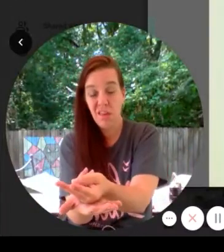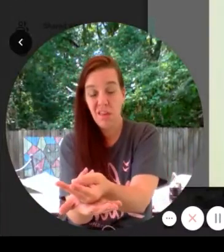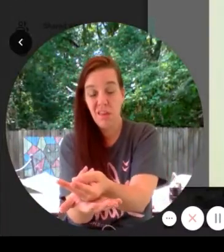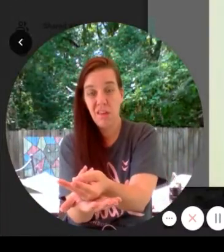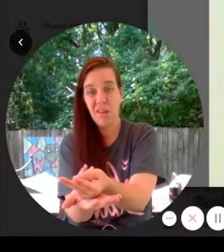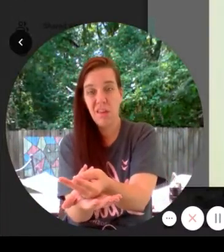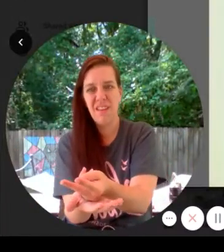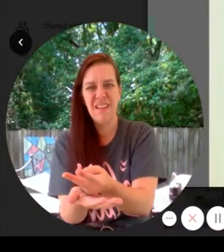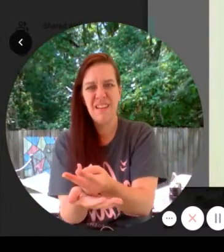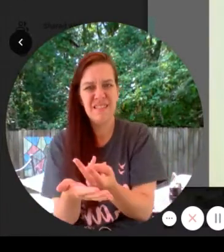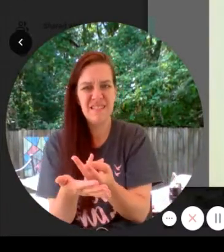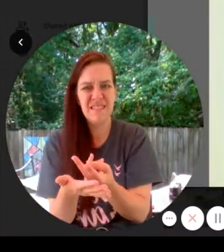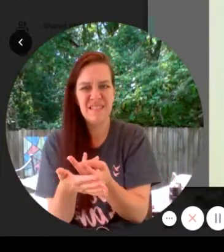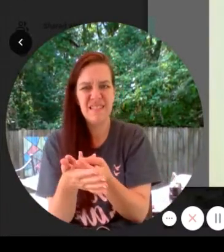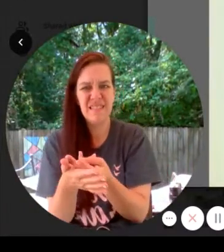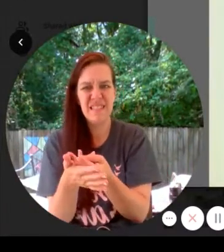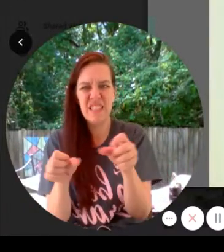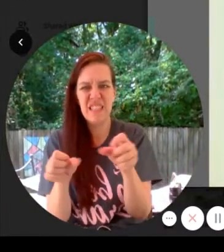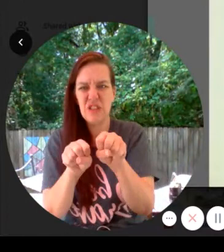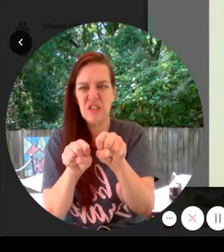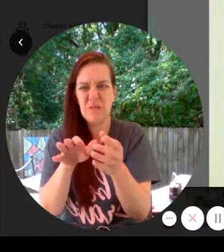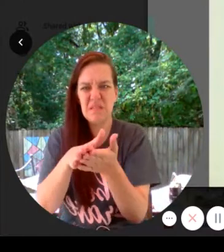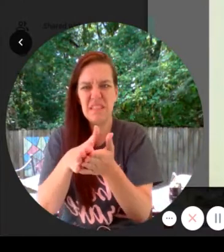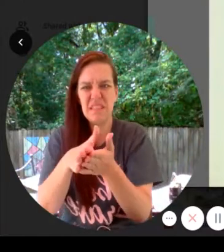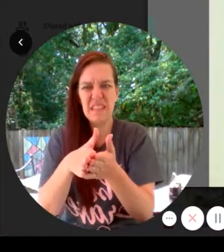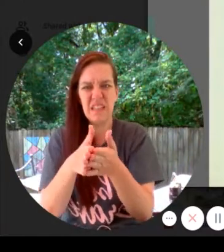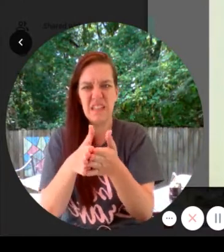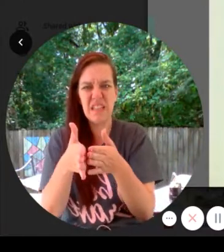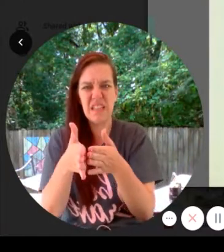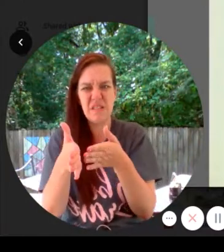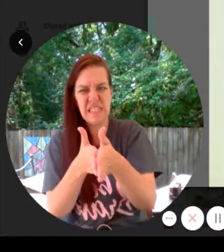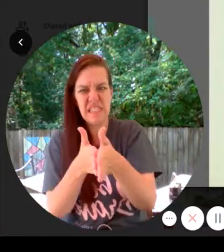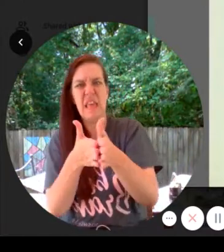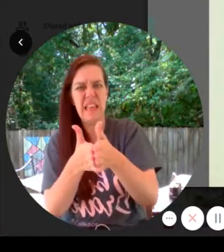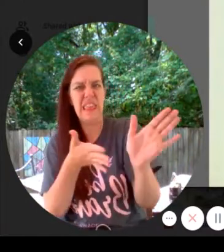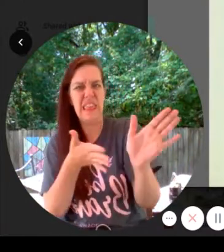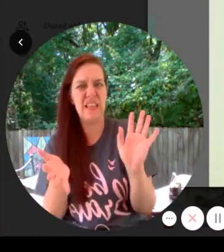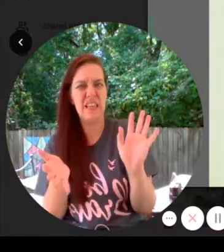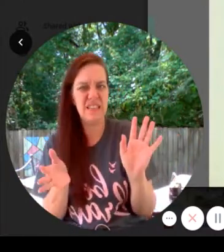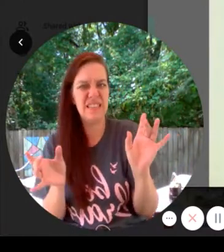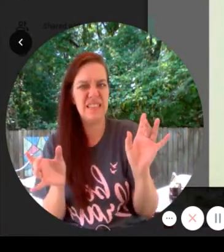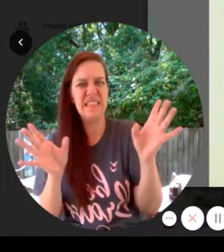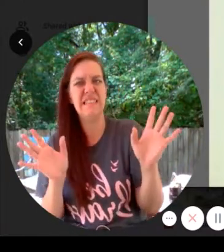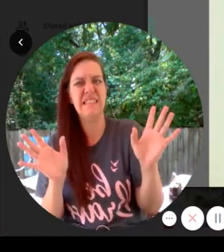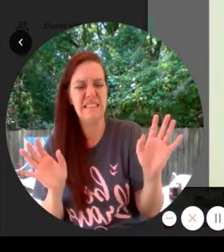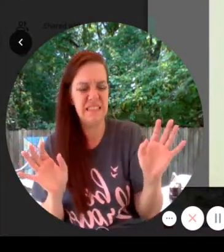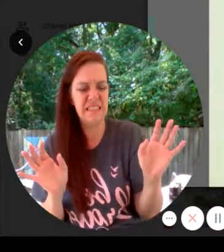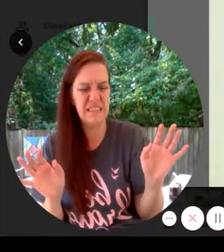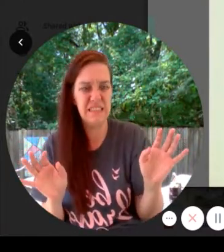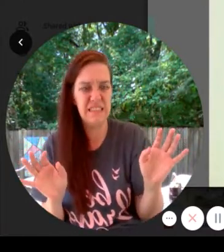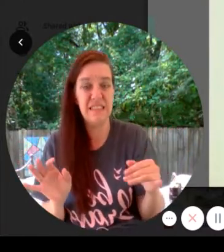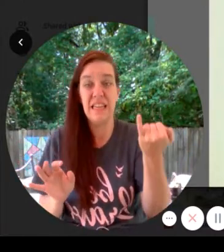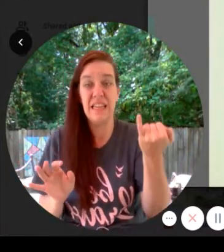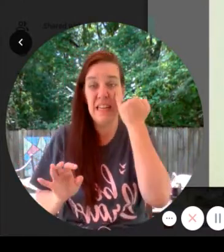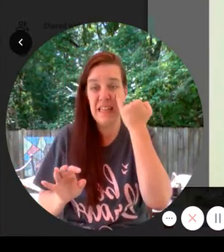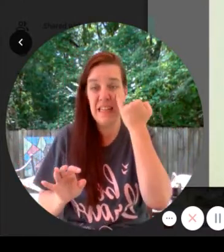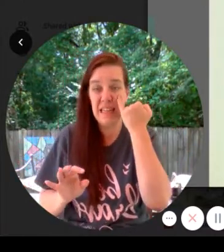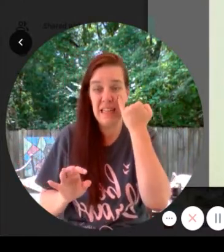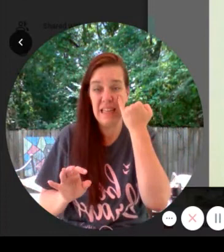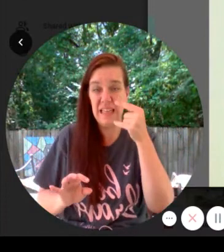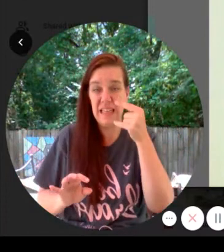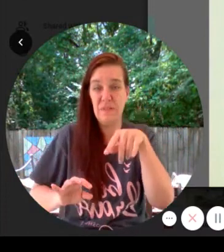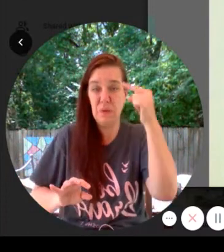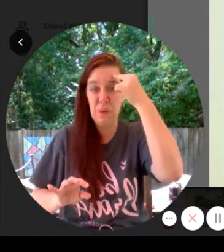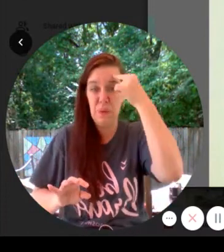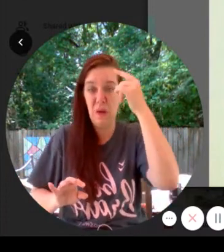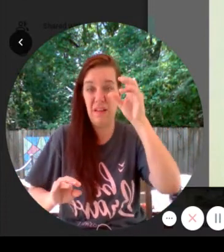"They're slippery," he shouted. "My shoes are slippery." If he thought this revelation